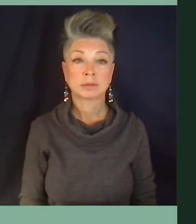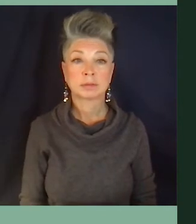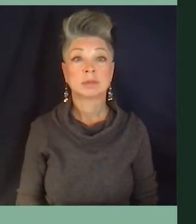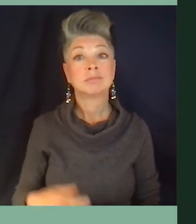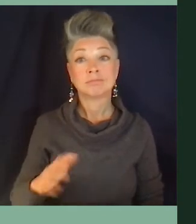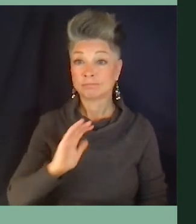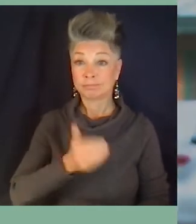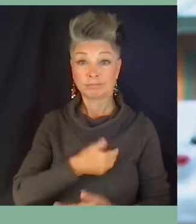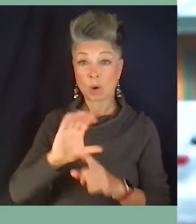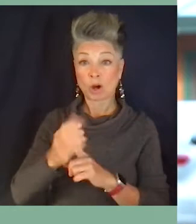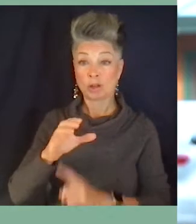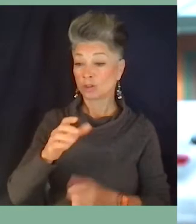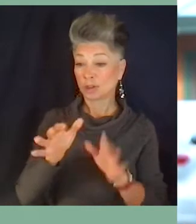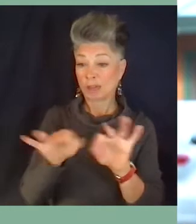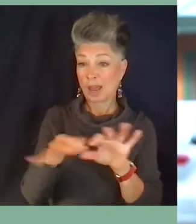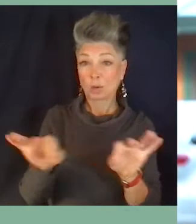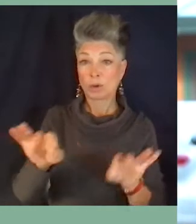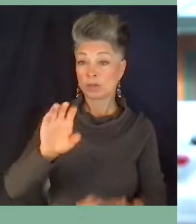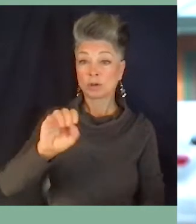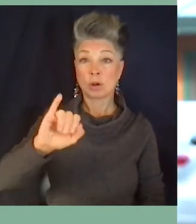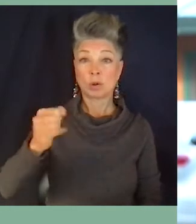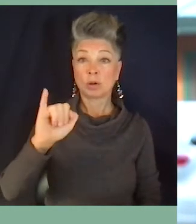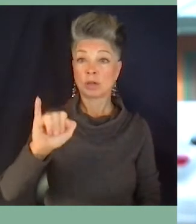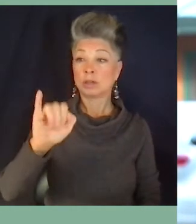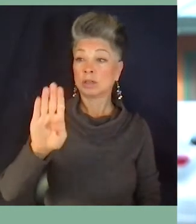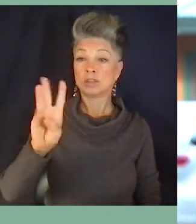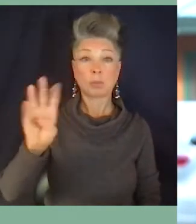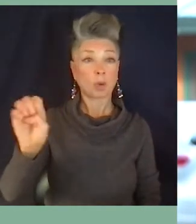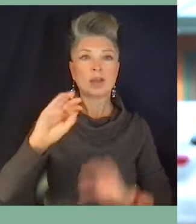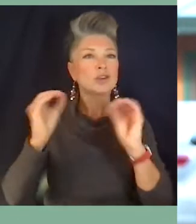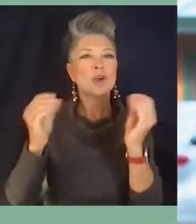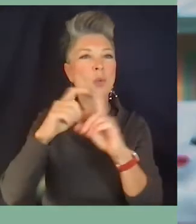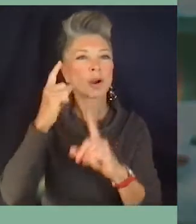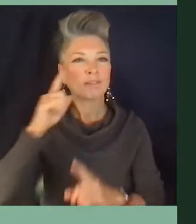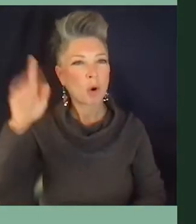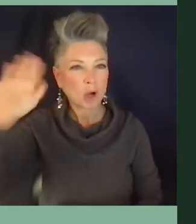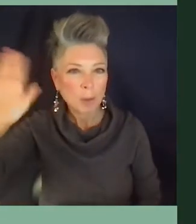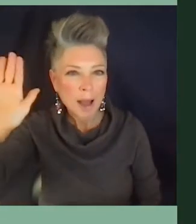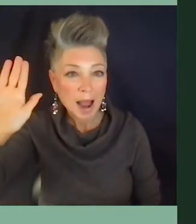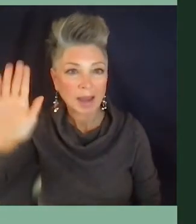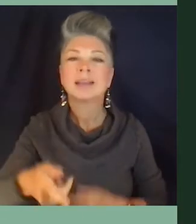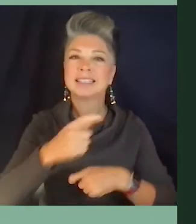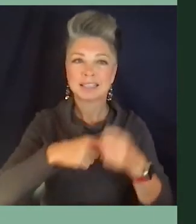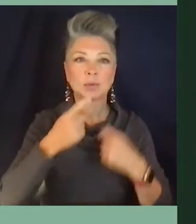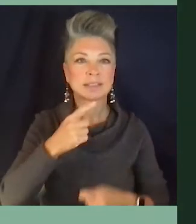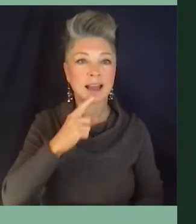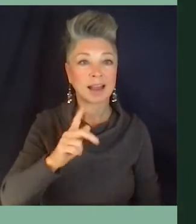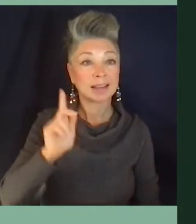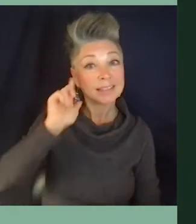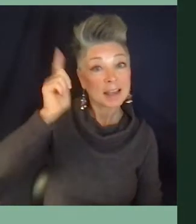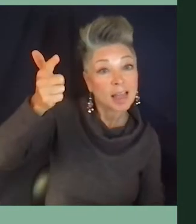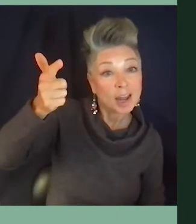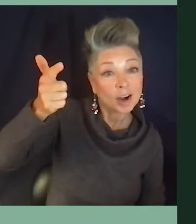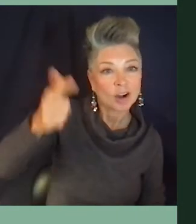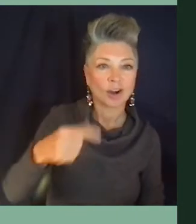Miigwech. In Ojibwe, there is no word for goodbye. We say see you later. And to